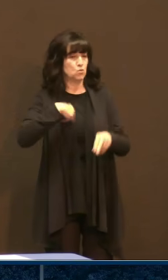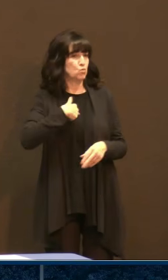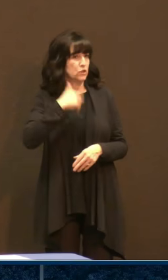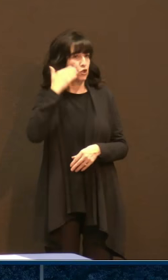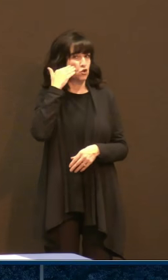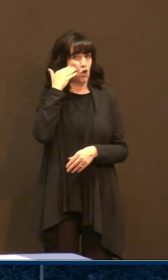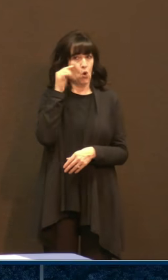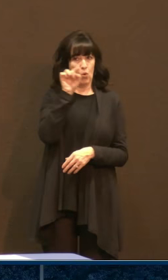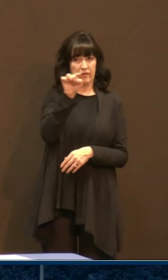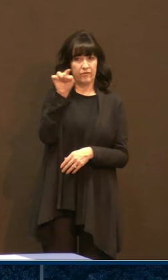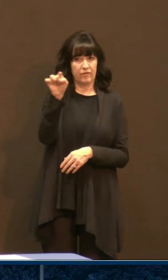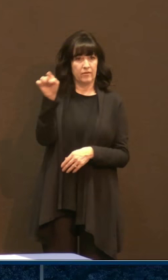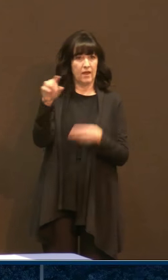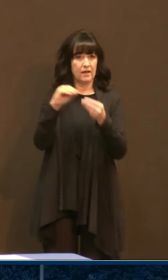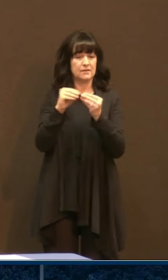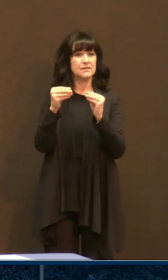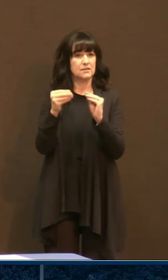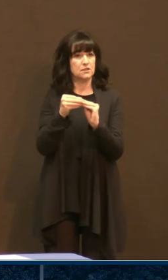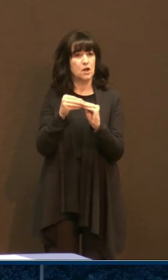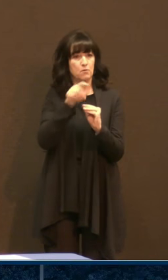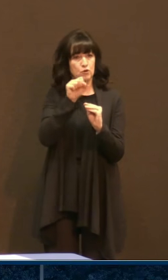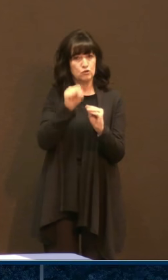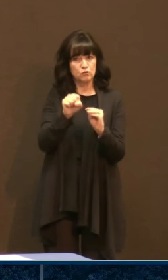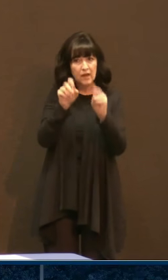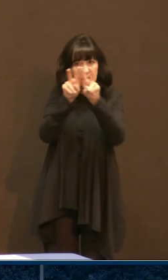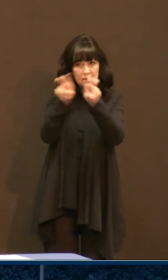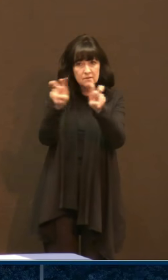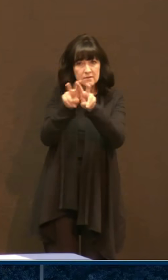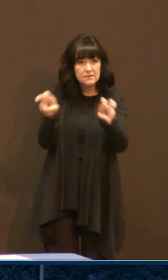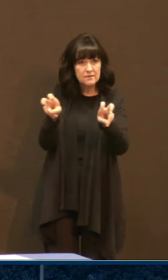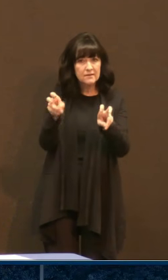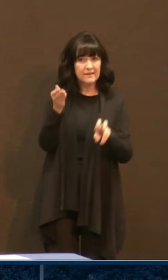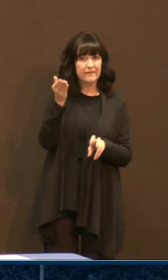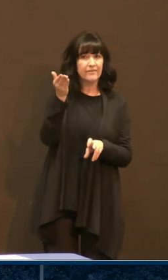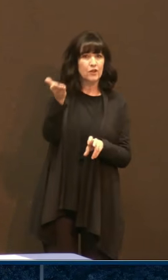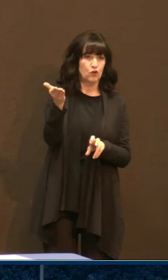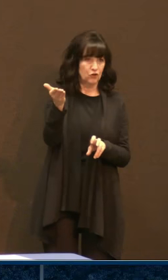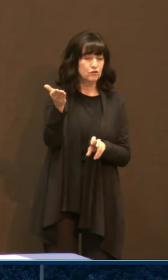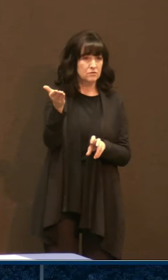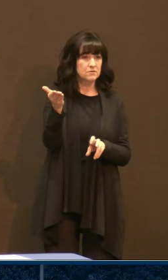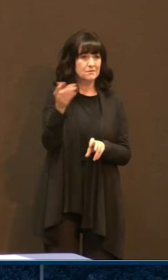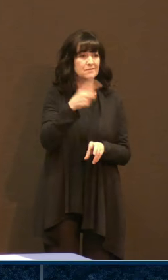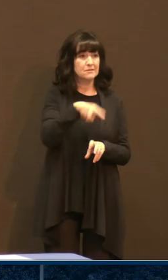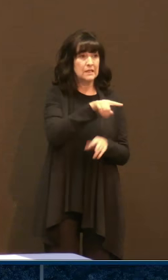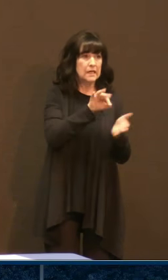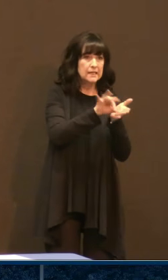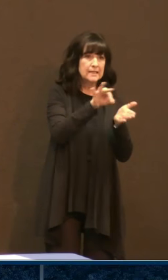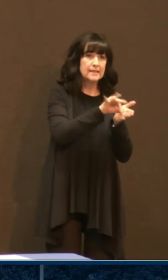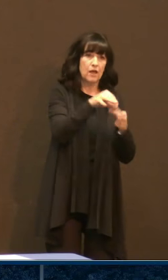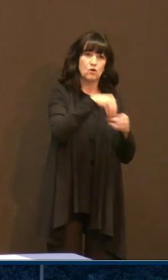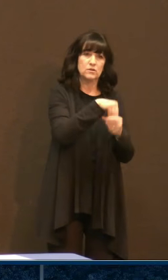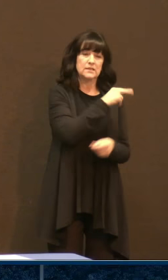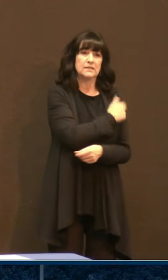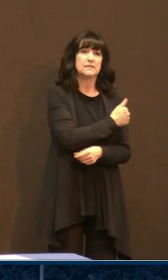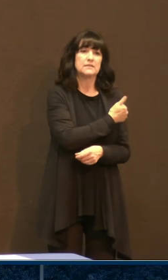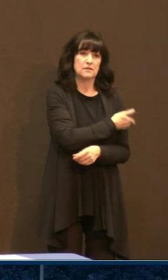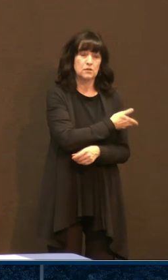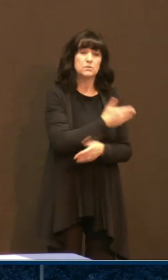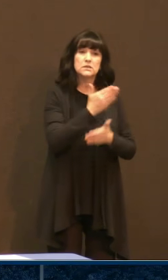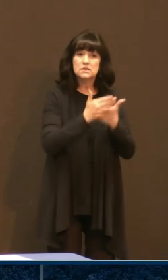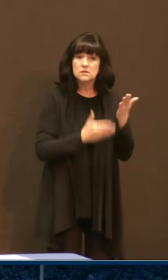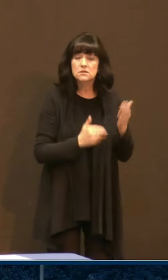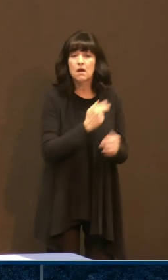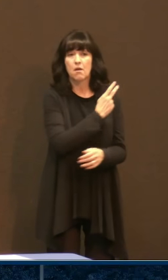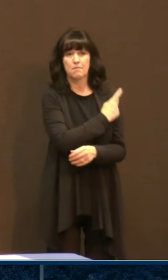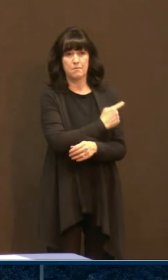number because it's discrete, it's hard, it's there every day. They count them in the hospitals. There are some patients that